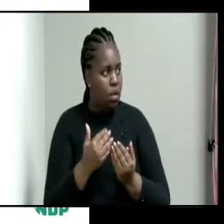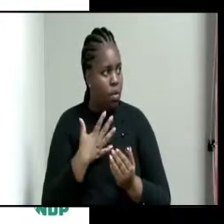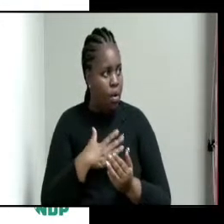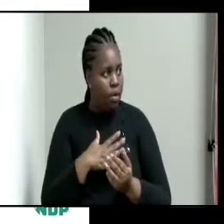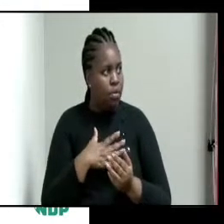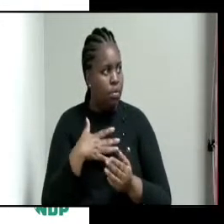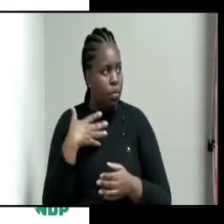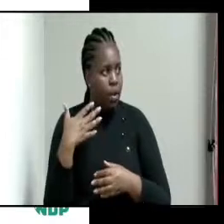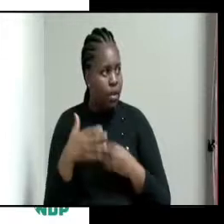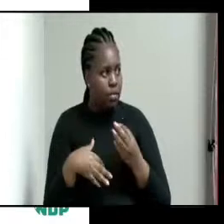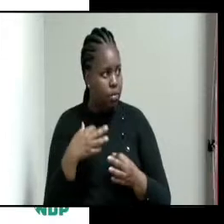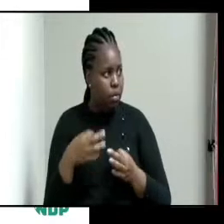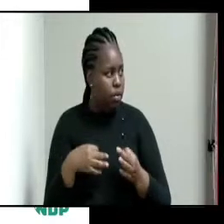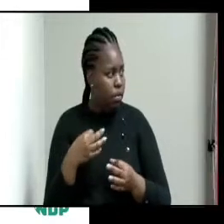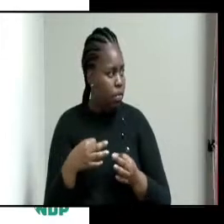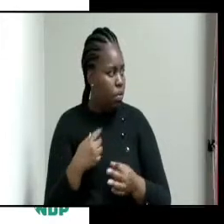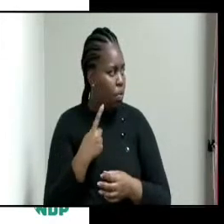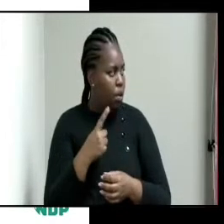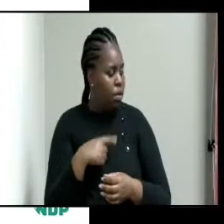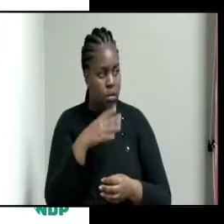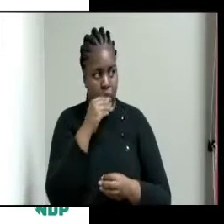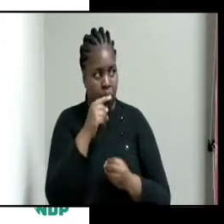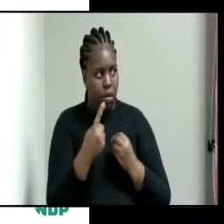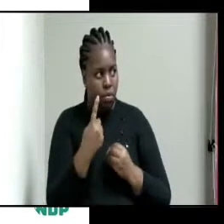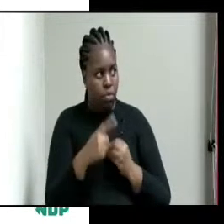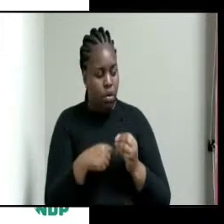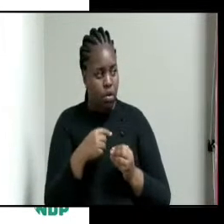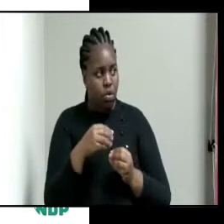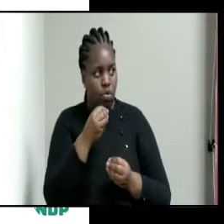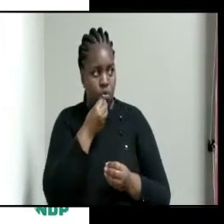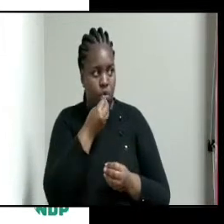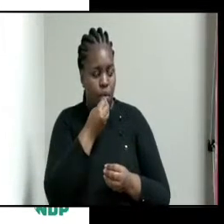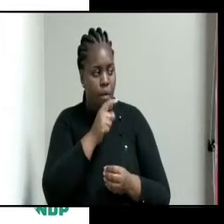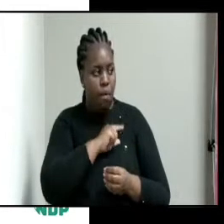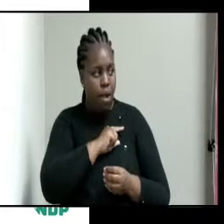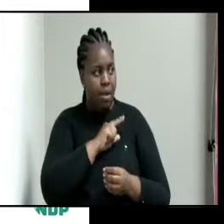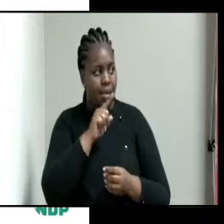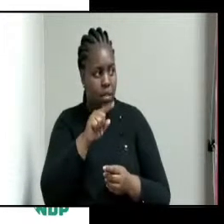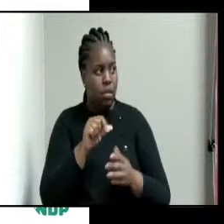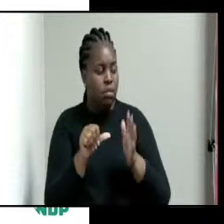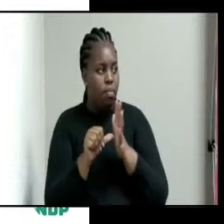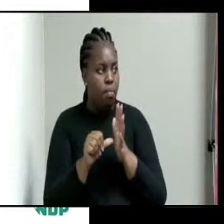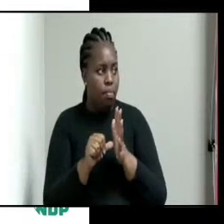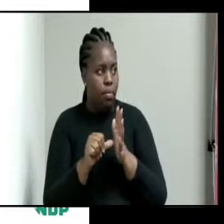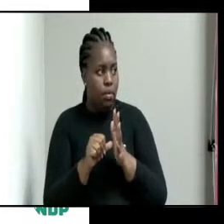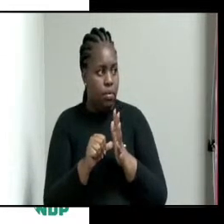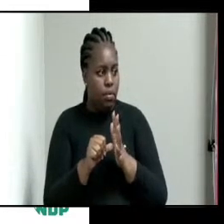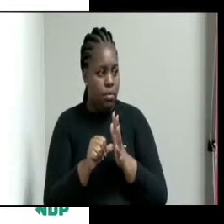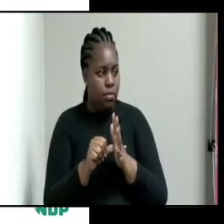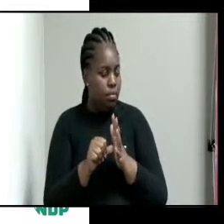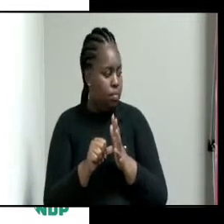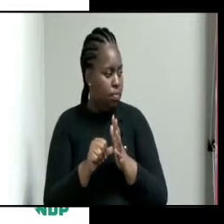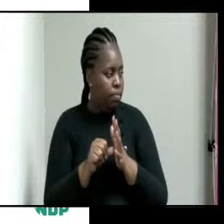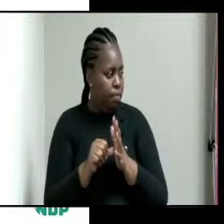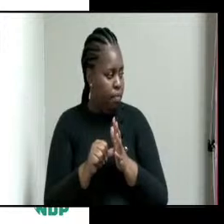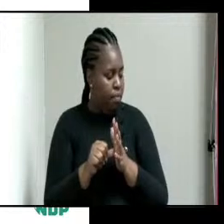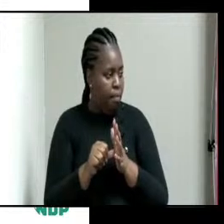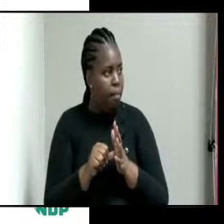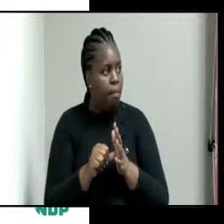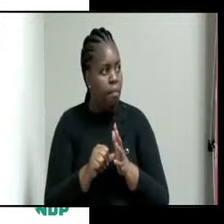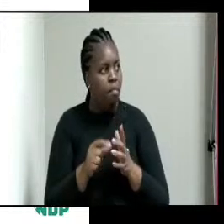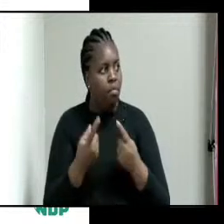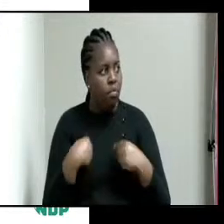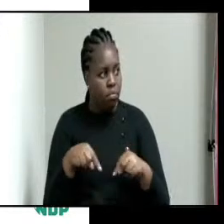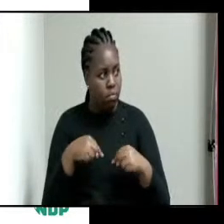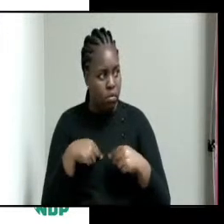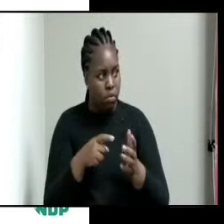drill down to one that talks to nutrition, because that is the key title of